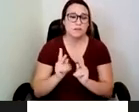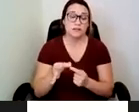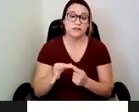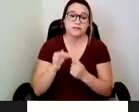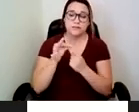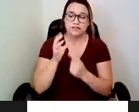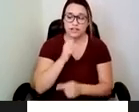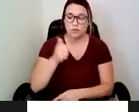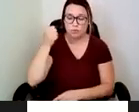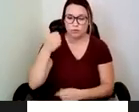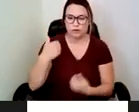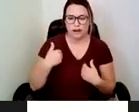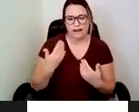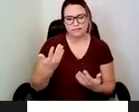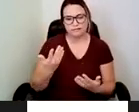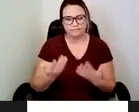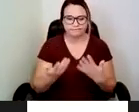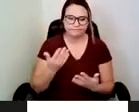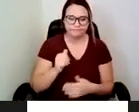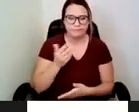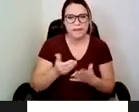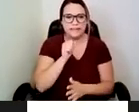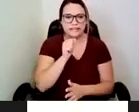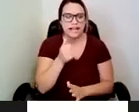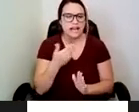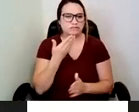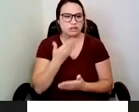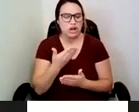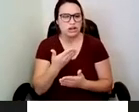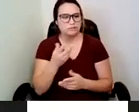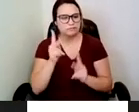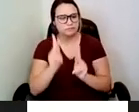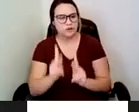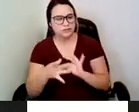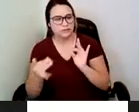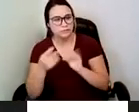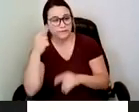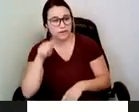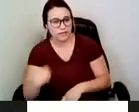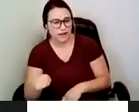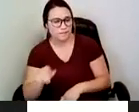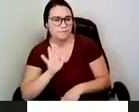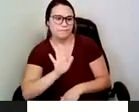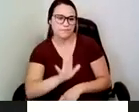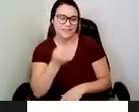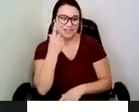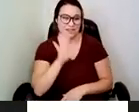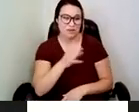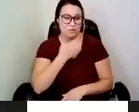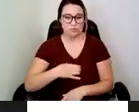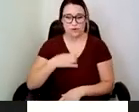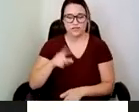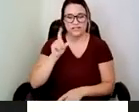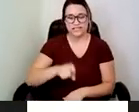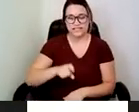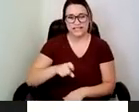or may not have good spokespeople for them. Their own wishes need to be represented. And a lot of this takes